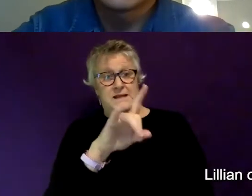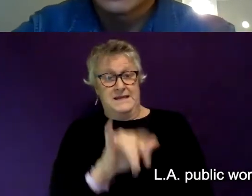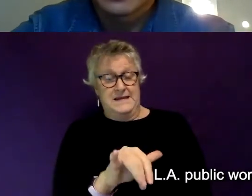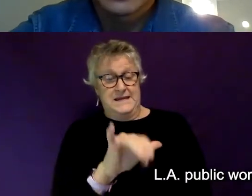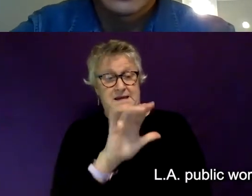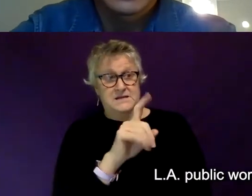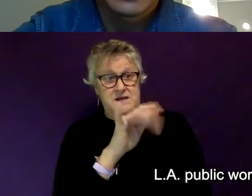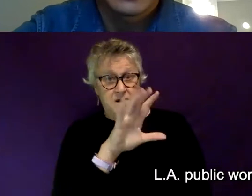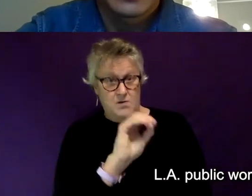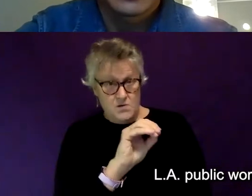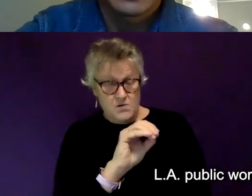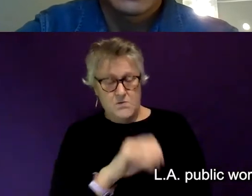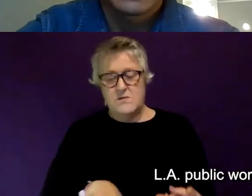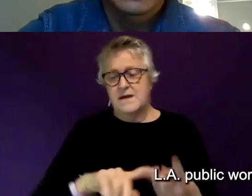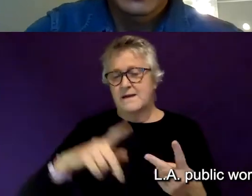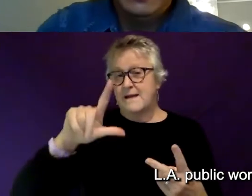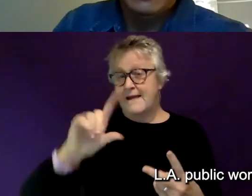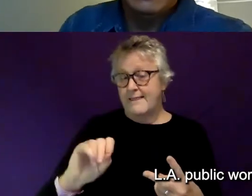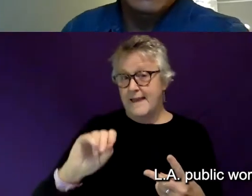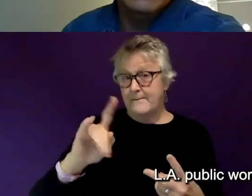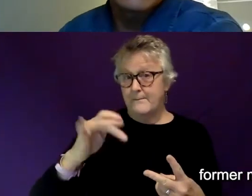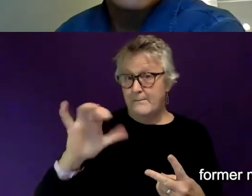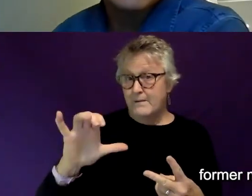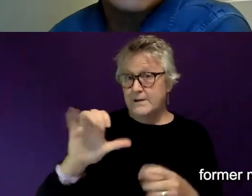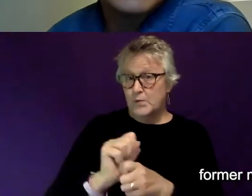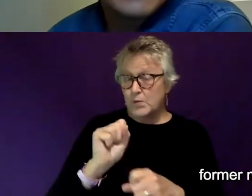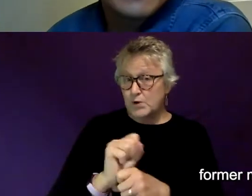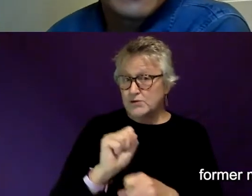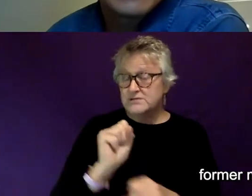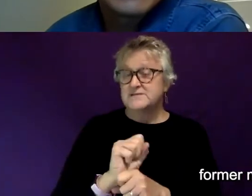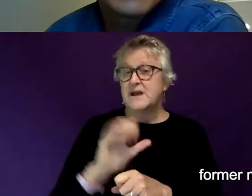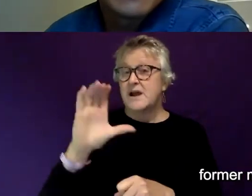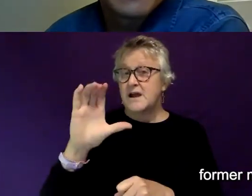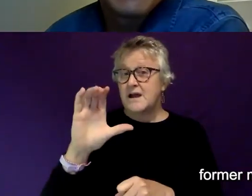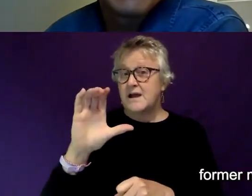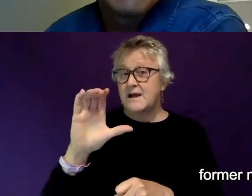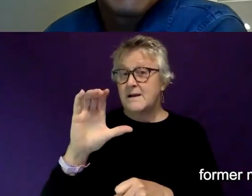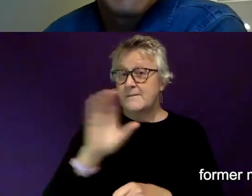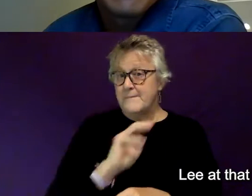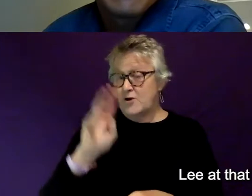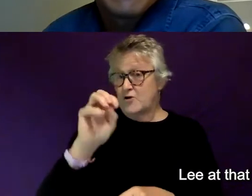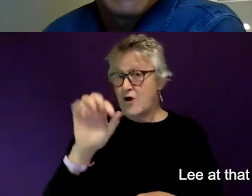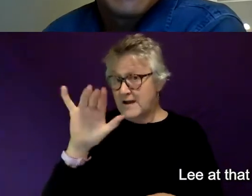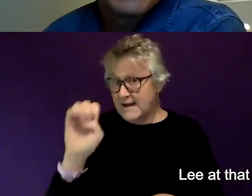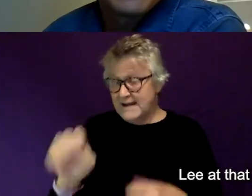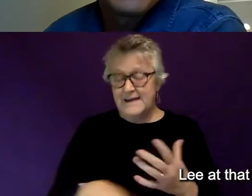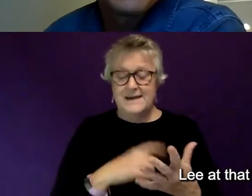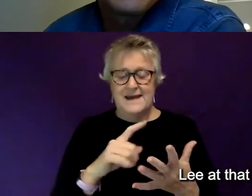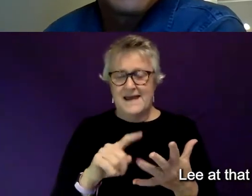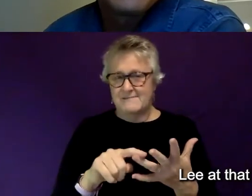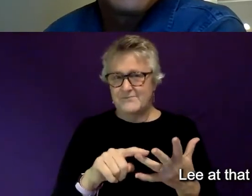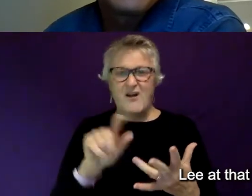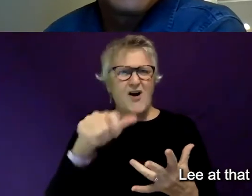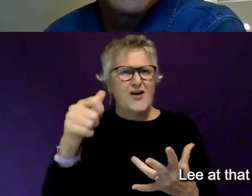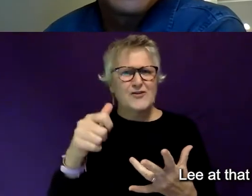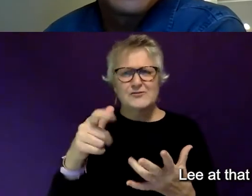Assembly member and LA Public Works Commissioner Warren Fortani, and brother, former mayor of Cerritos, Mark Polito, who's in the chat and